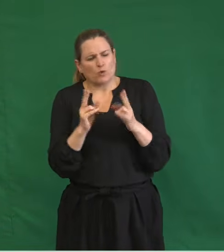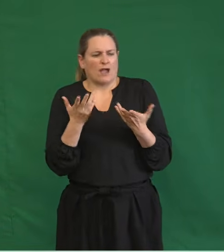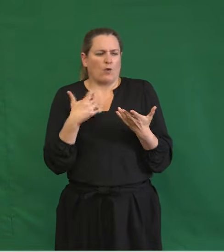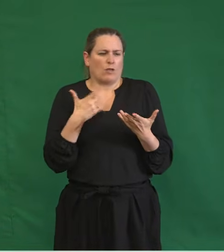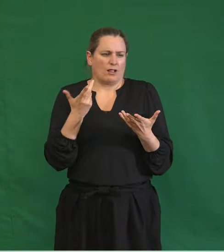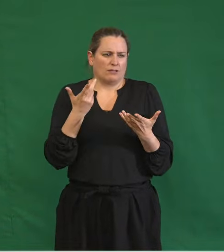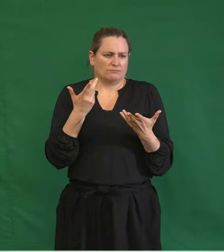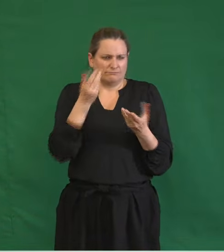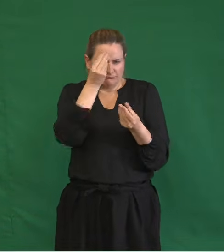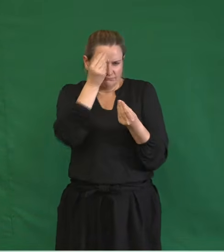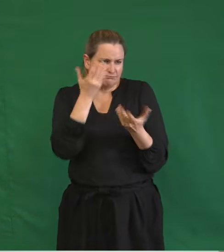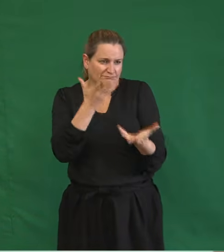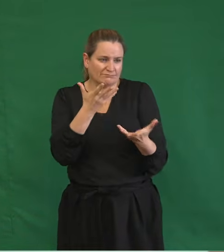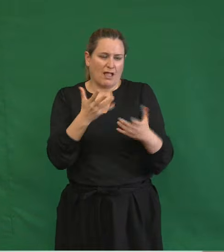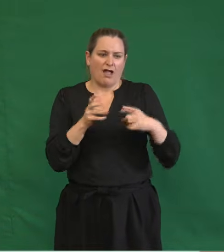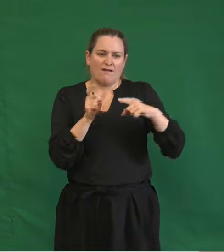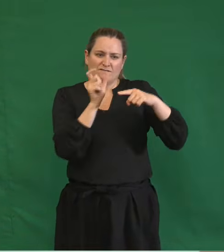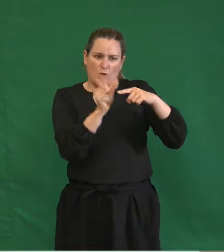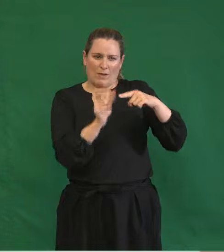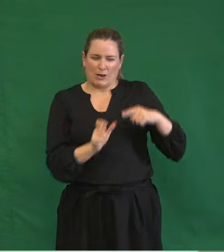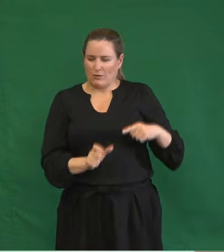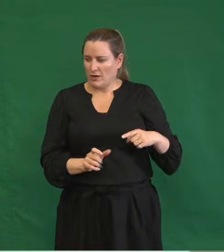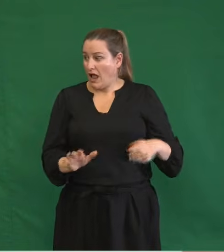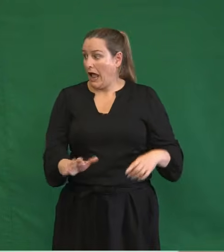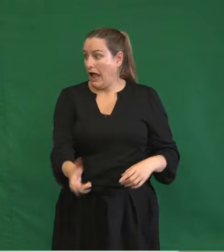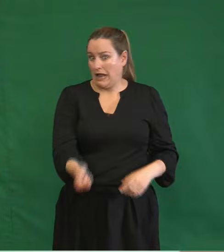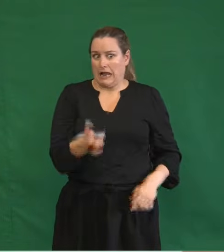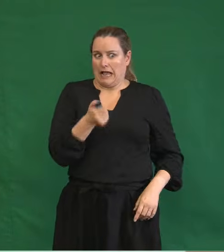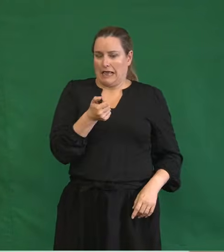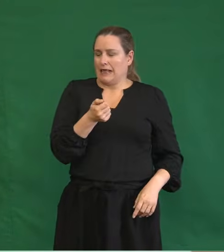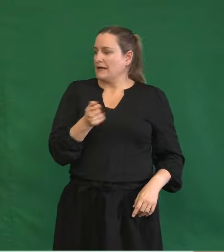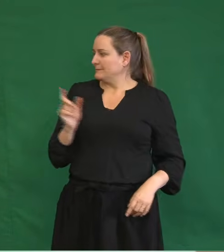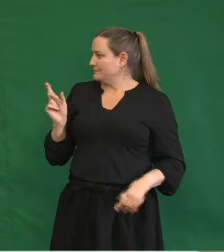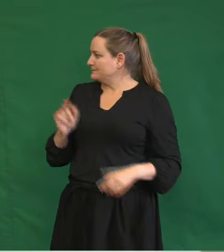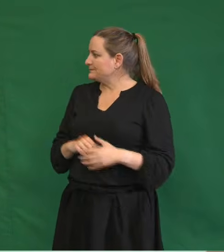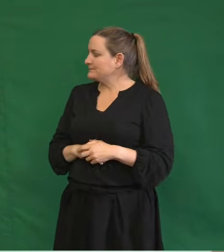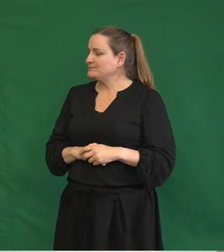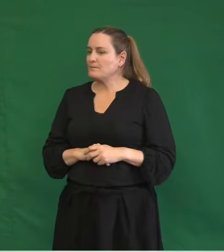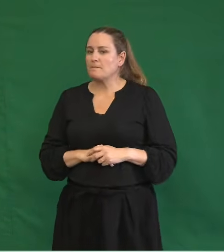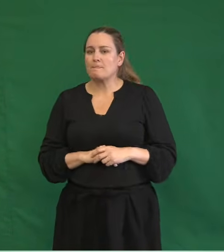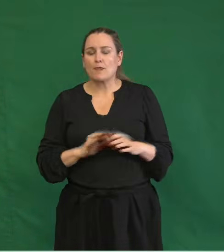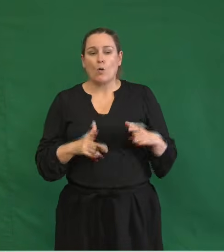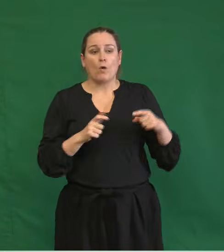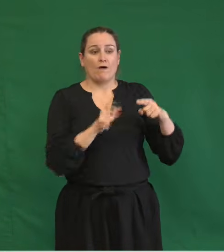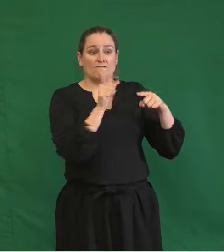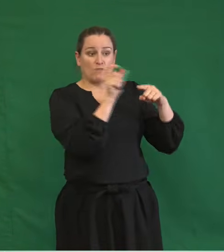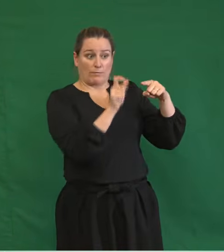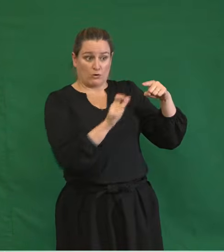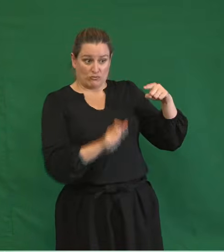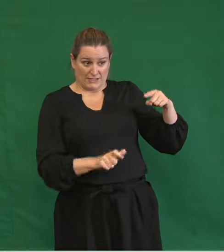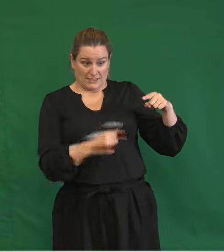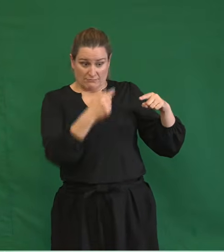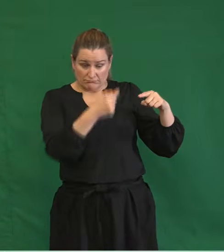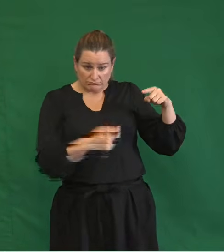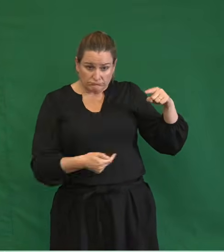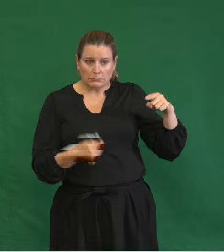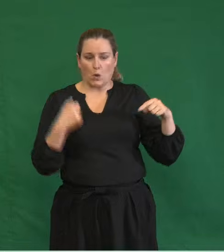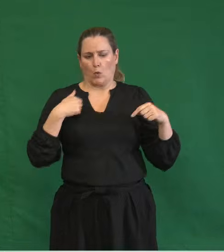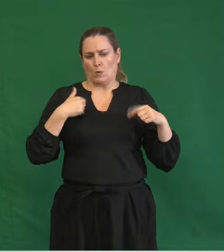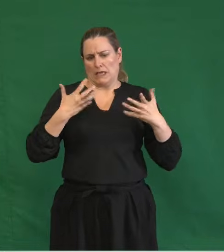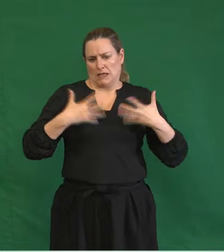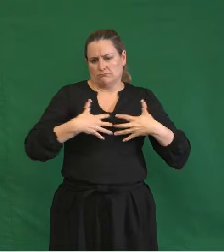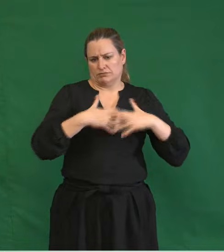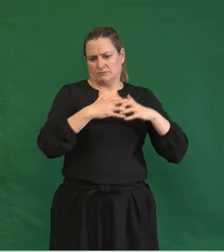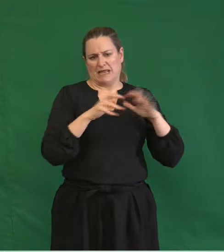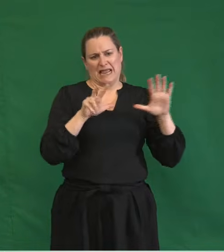this, there's the clicker. About the vocabulary. So as Aisha already mentioned, there's around about 8,000